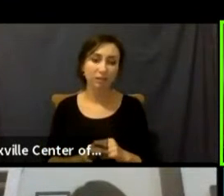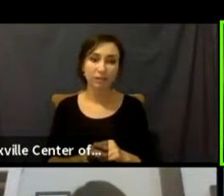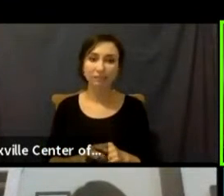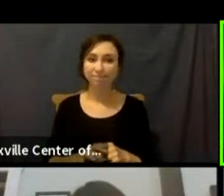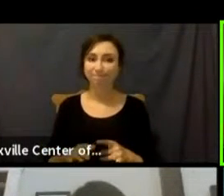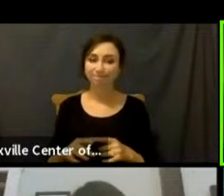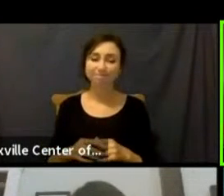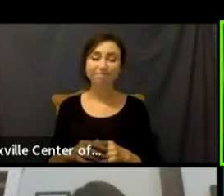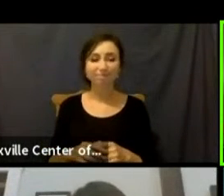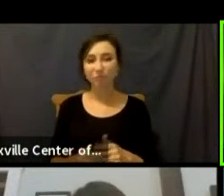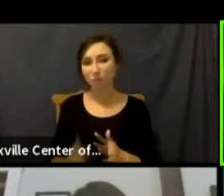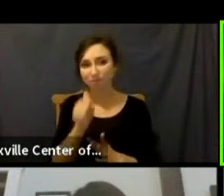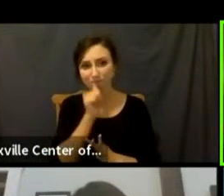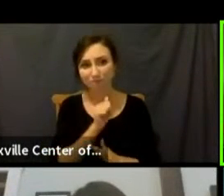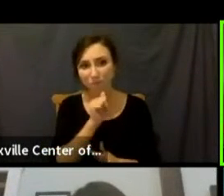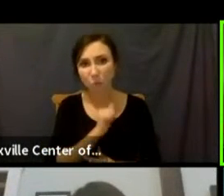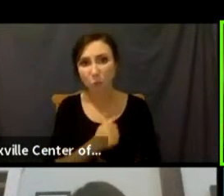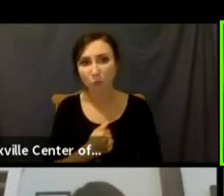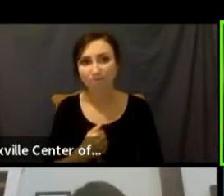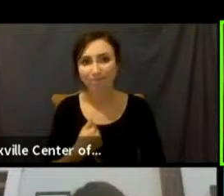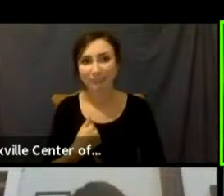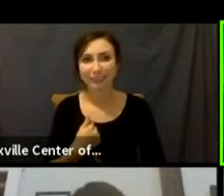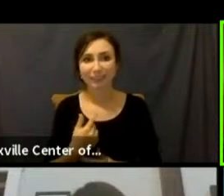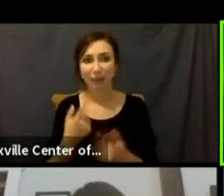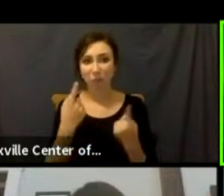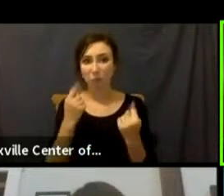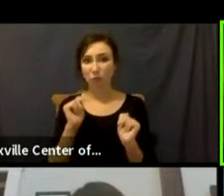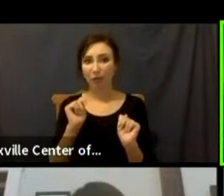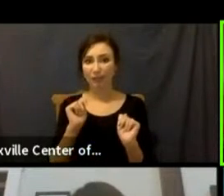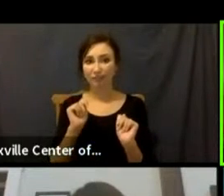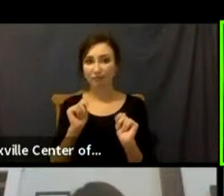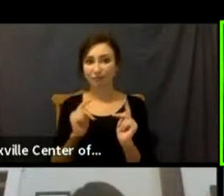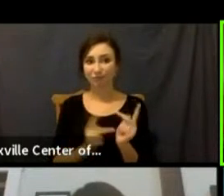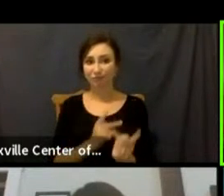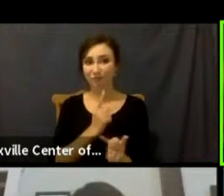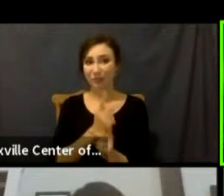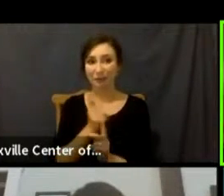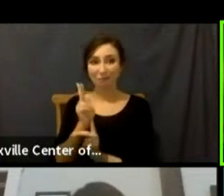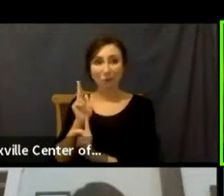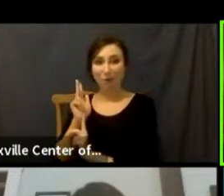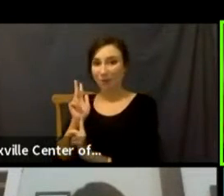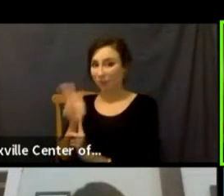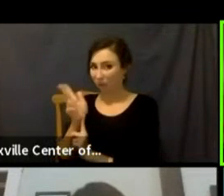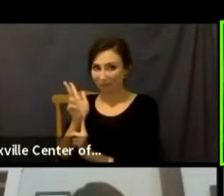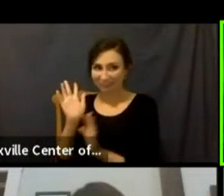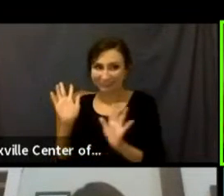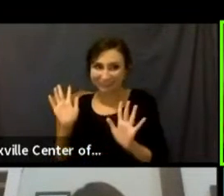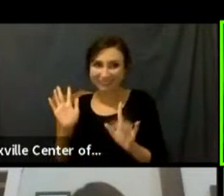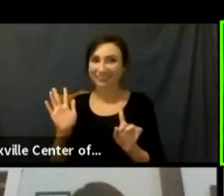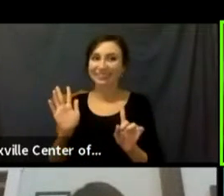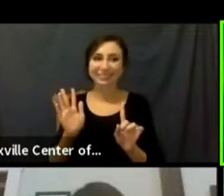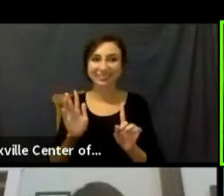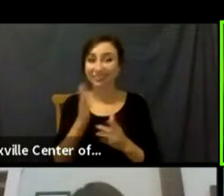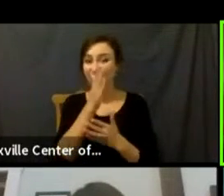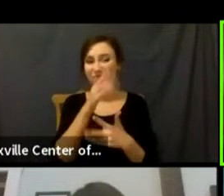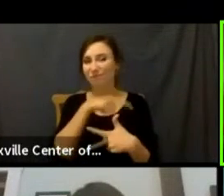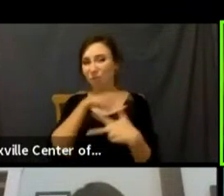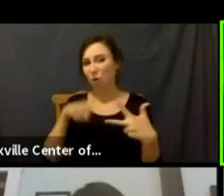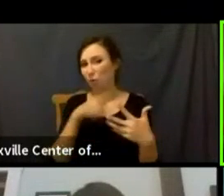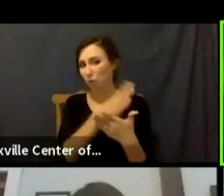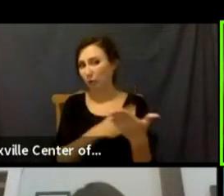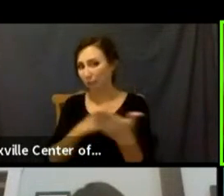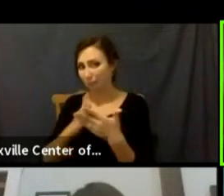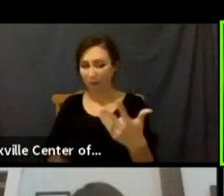time. And so bear with me. I'll try to keep the floor for my 3 minutes. And this comes in 3 parts. And the first